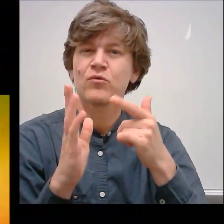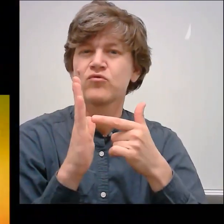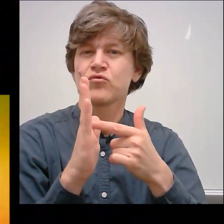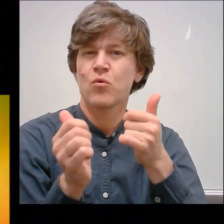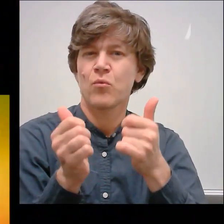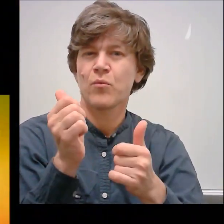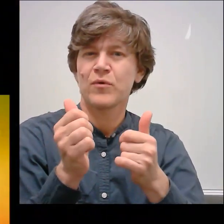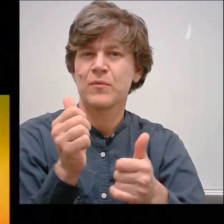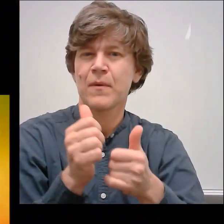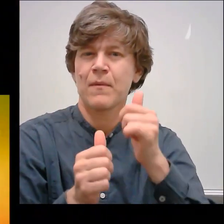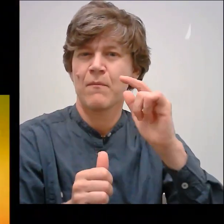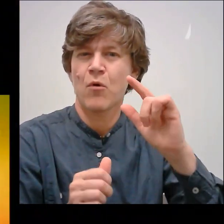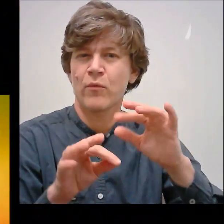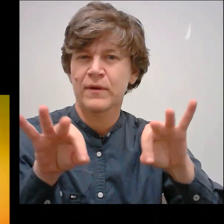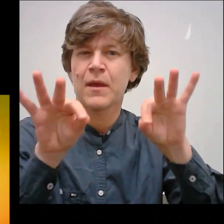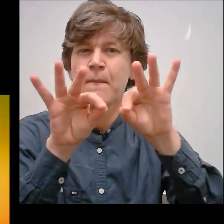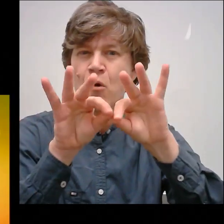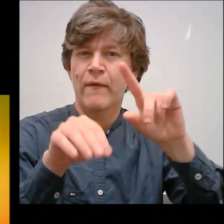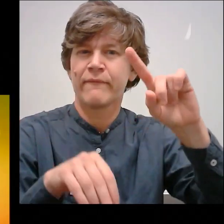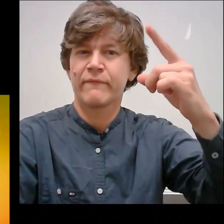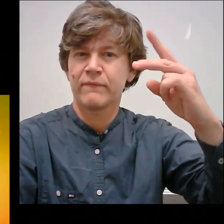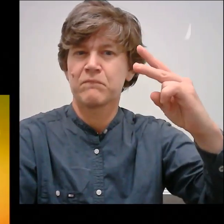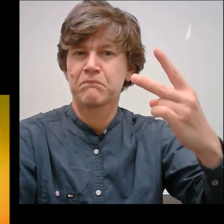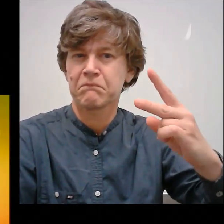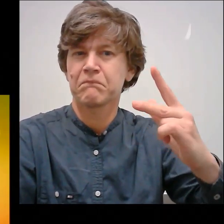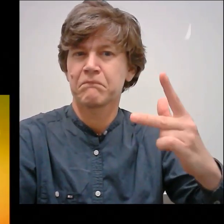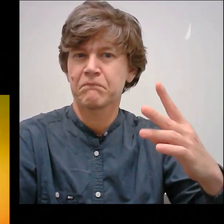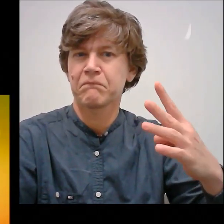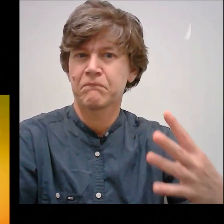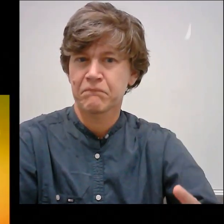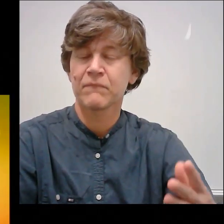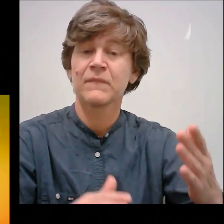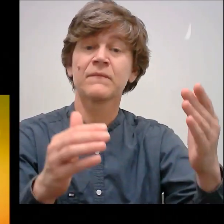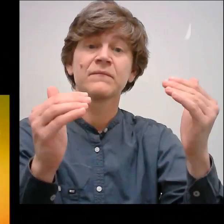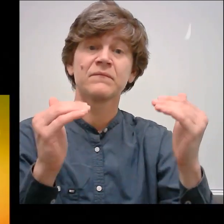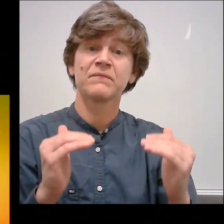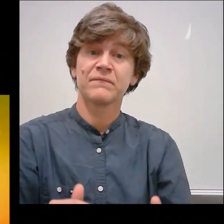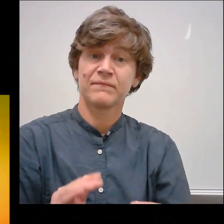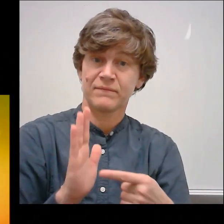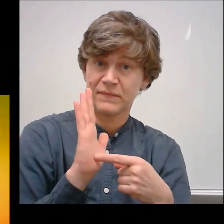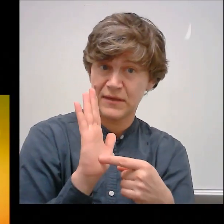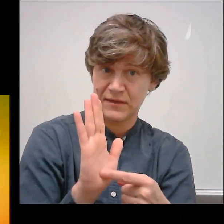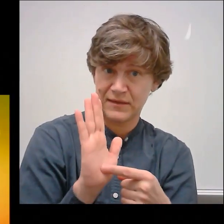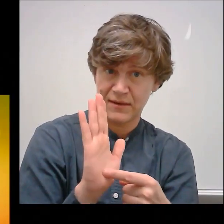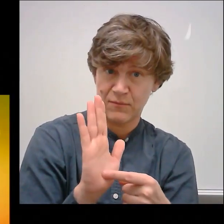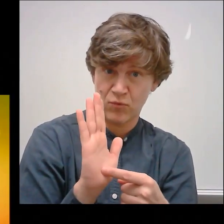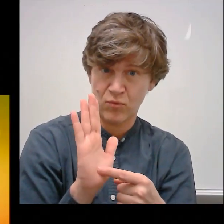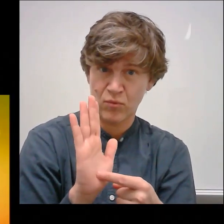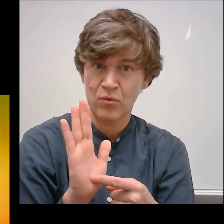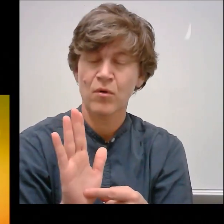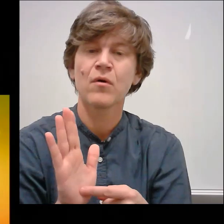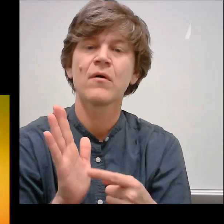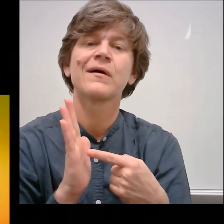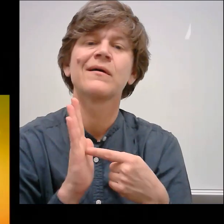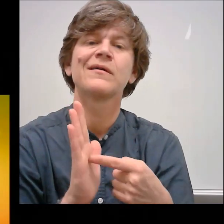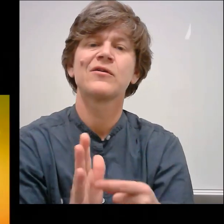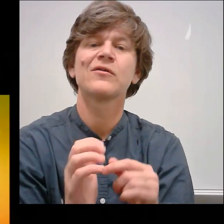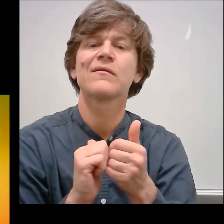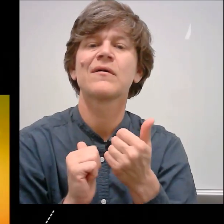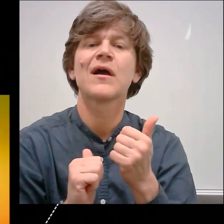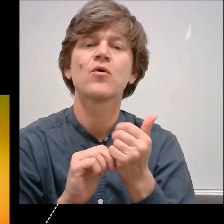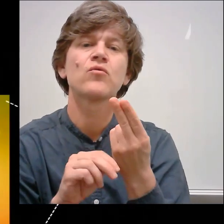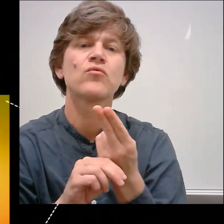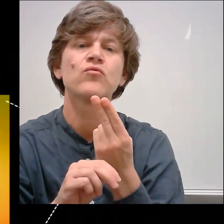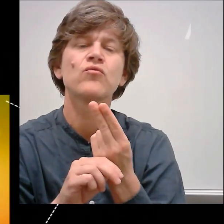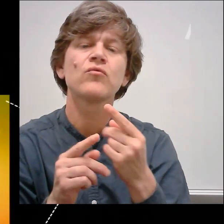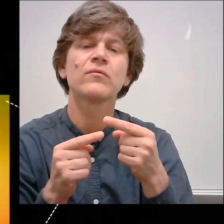example, an album cover, demonstrates the power of vibrant, contrasting, complementary color. The red-green